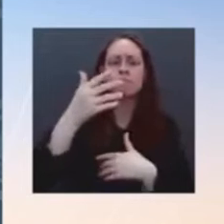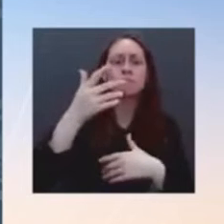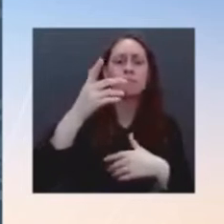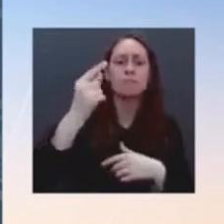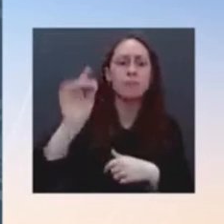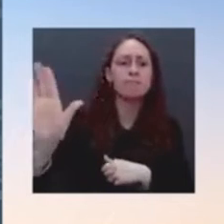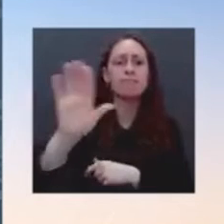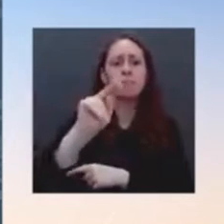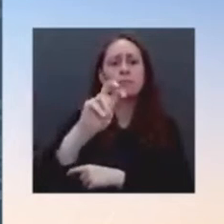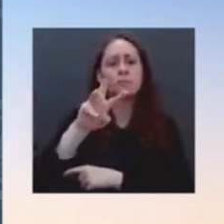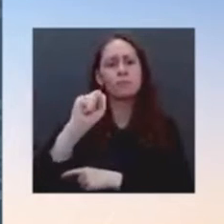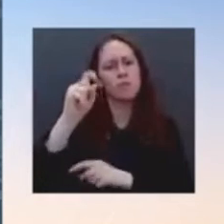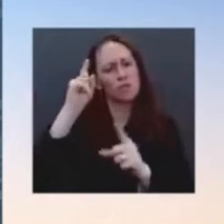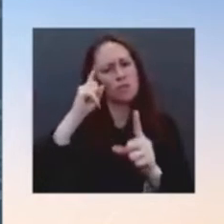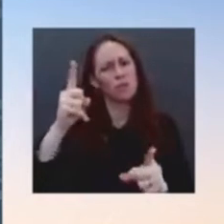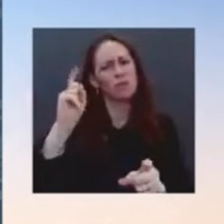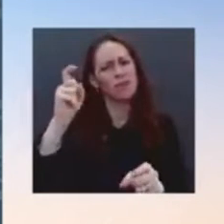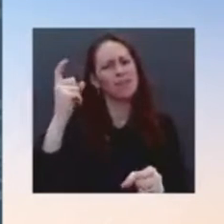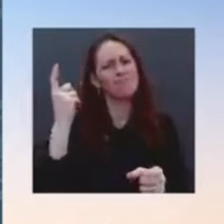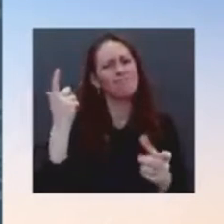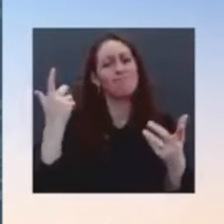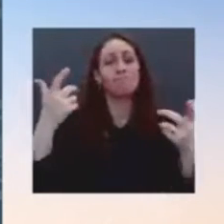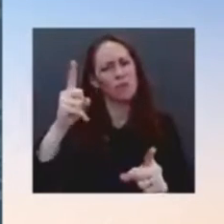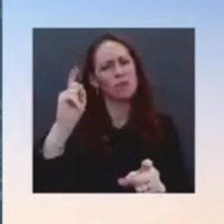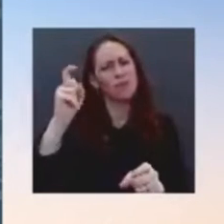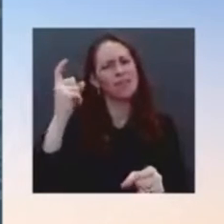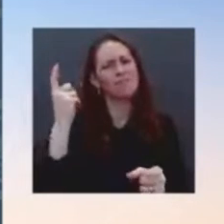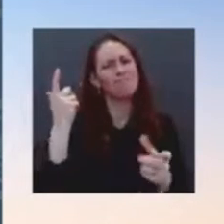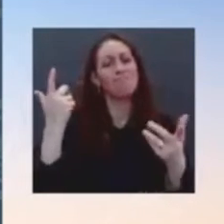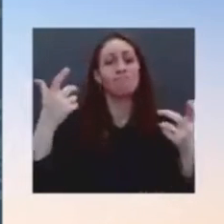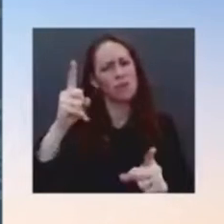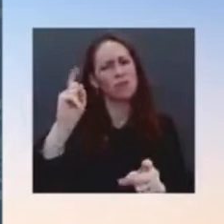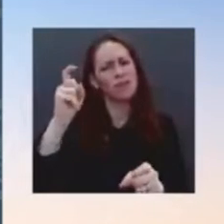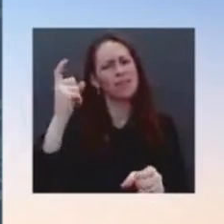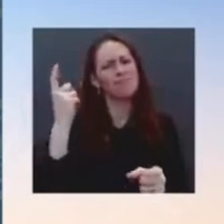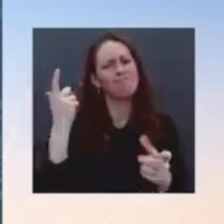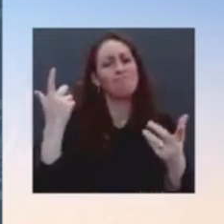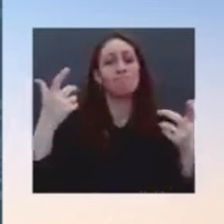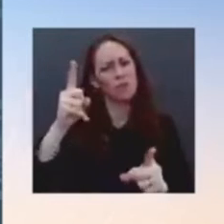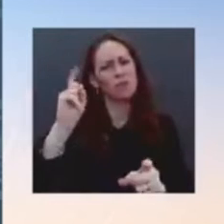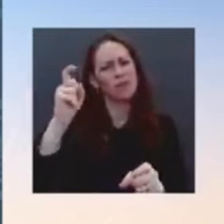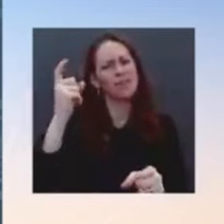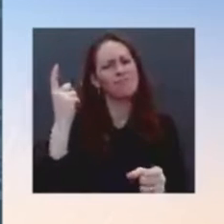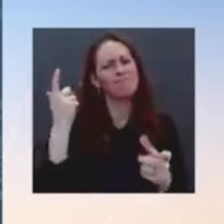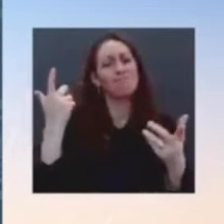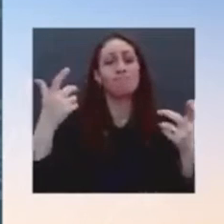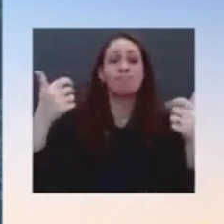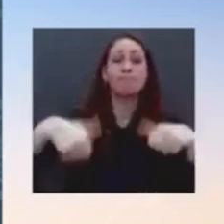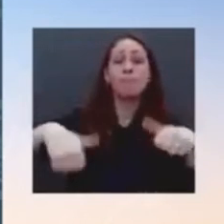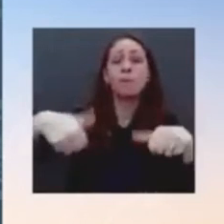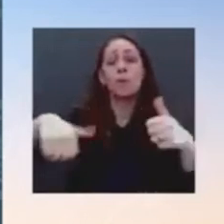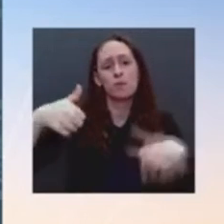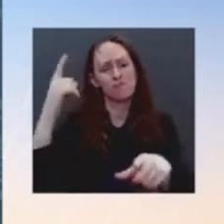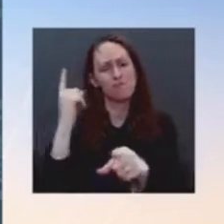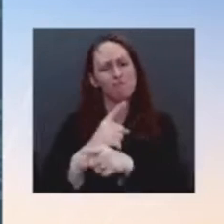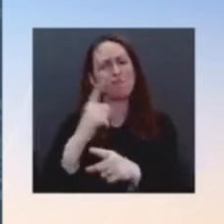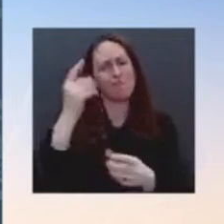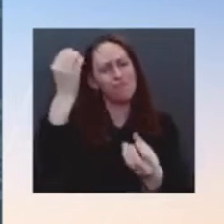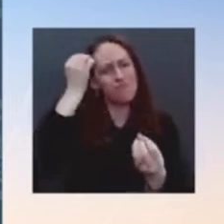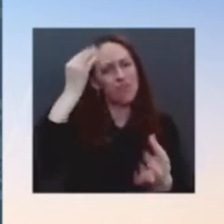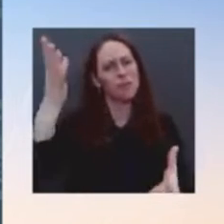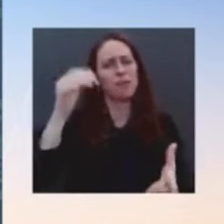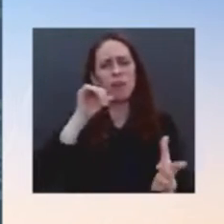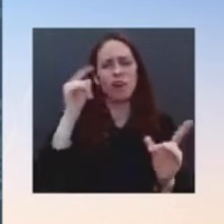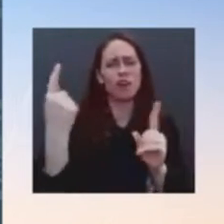as COVID-19. That certainly includes Spotify, Spotify, Spotify, Spotify, So this disclaimer,